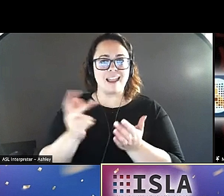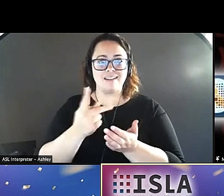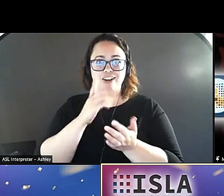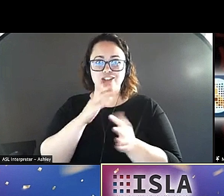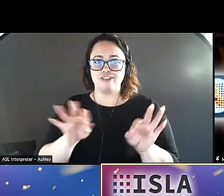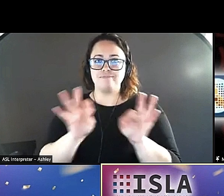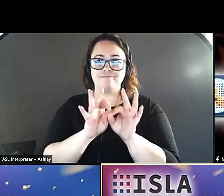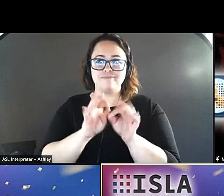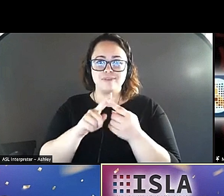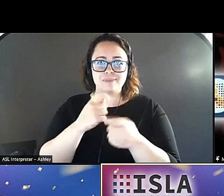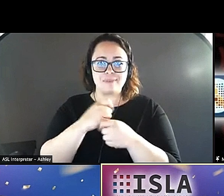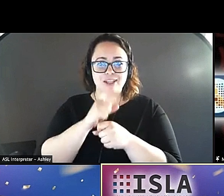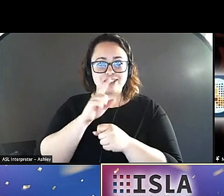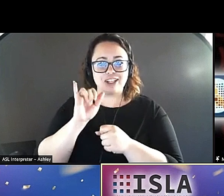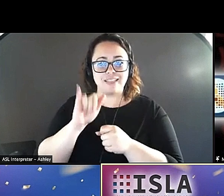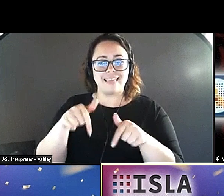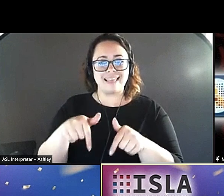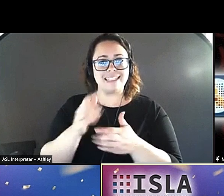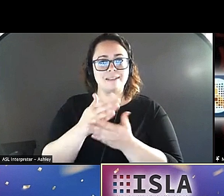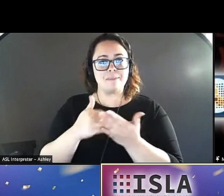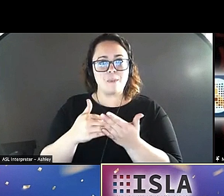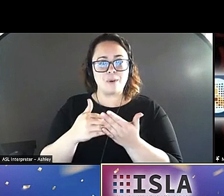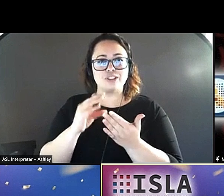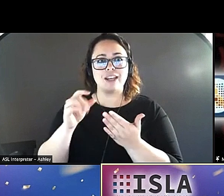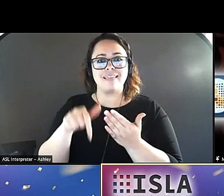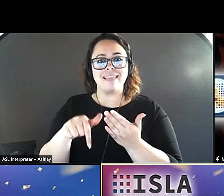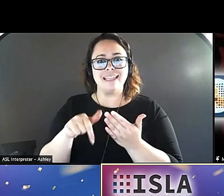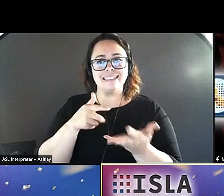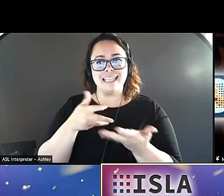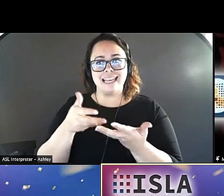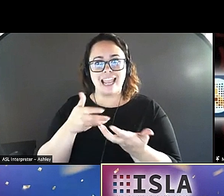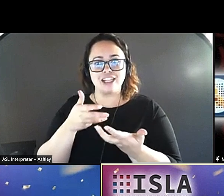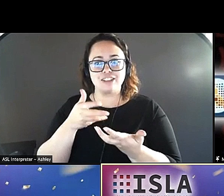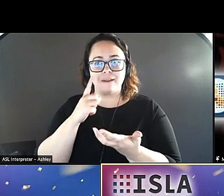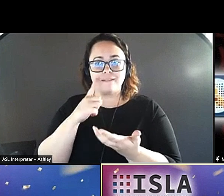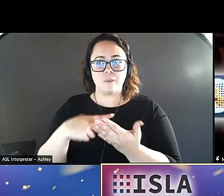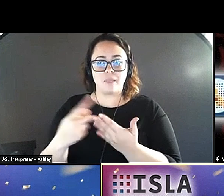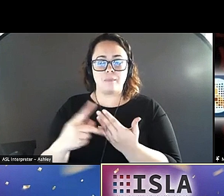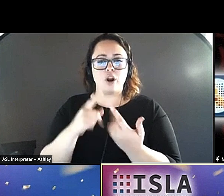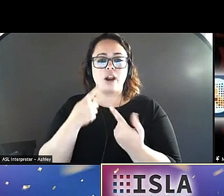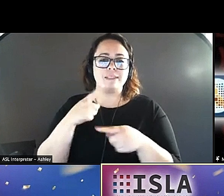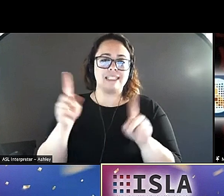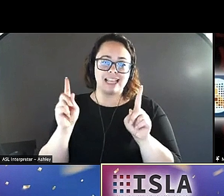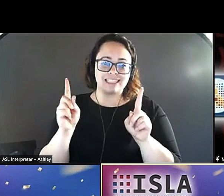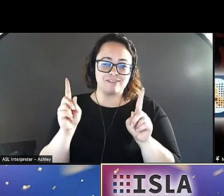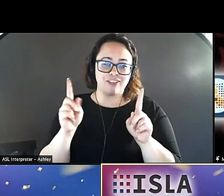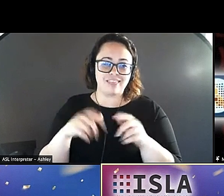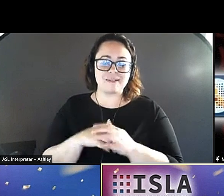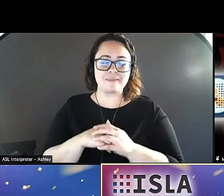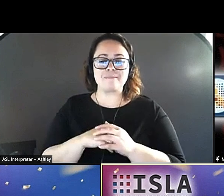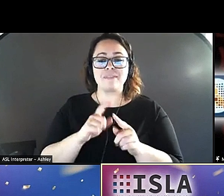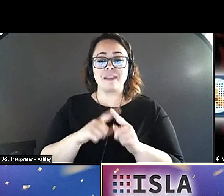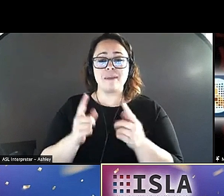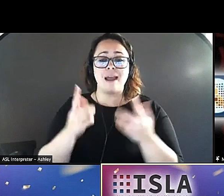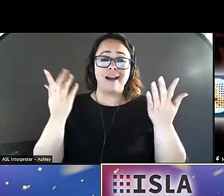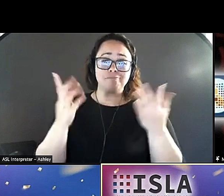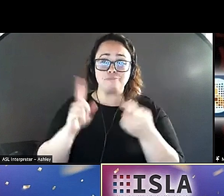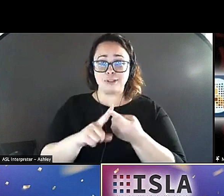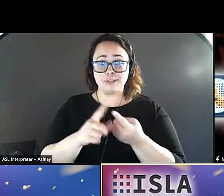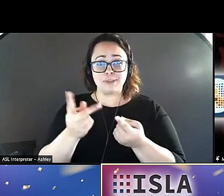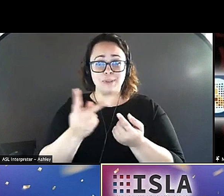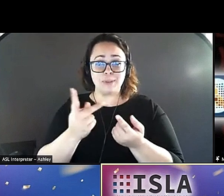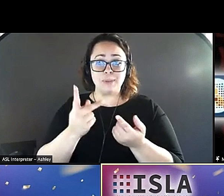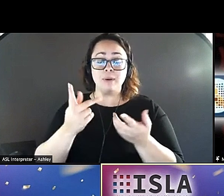in making sure that this portion and this engagement of the program was successful. But hey, to you guys,